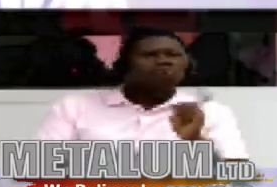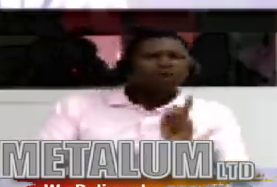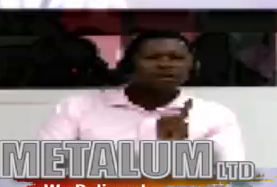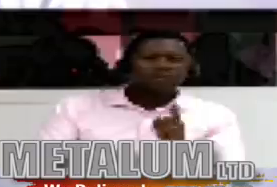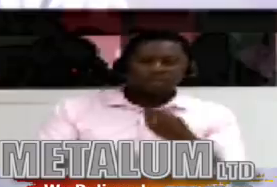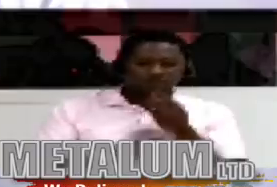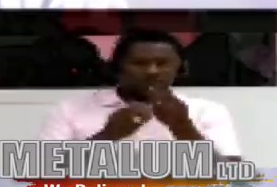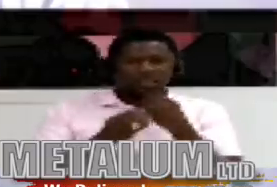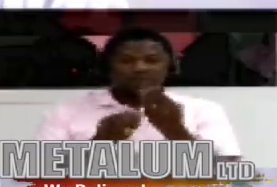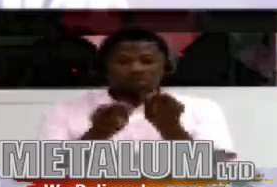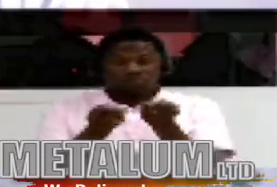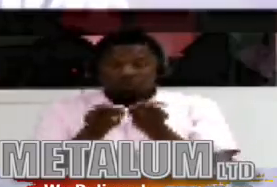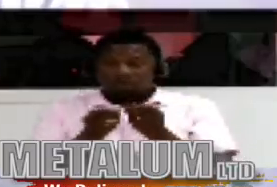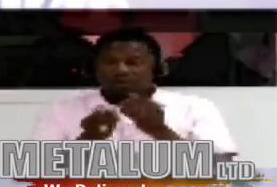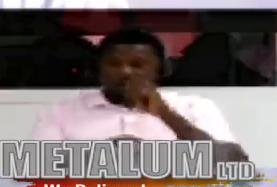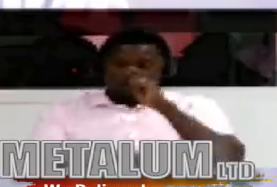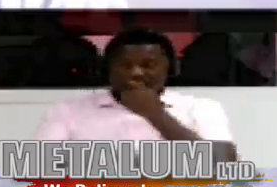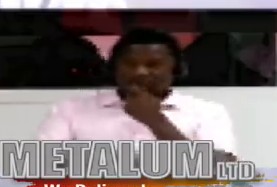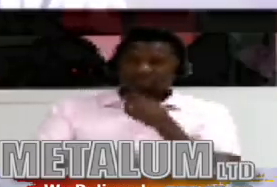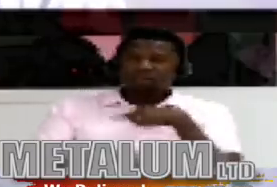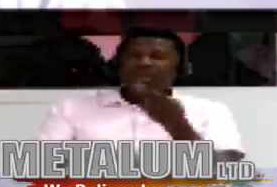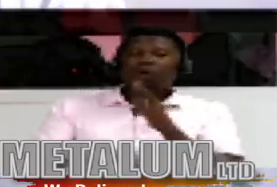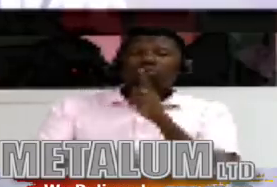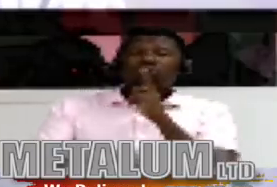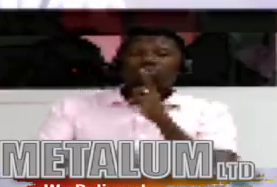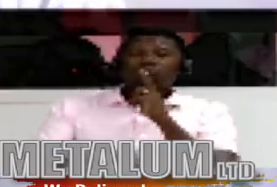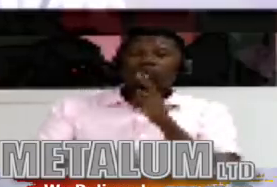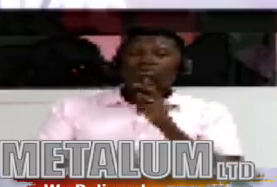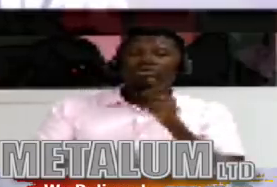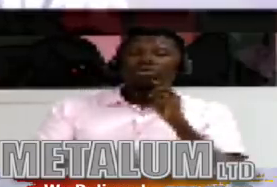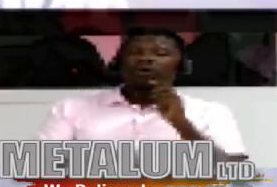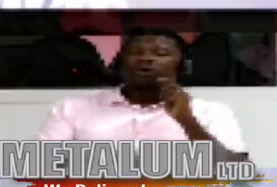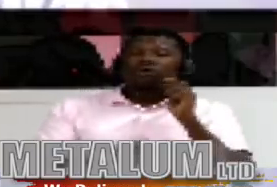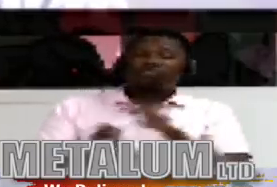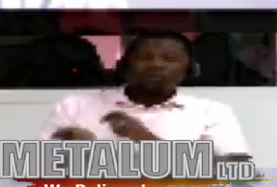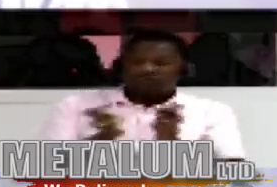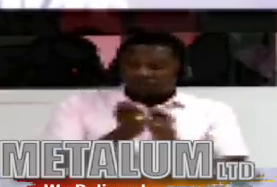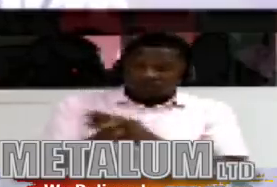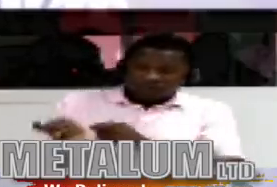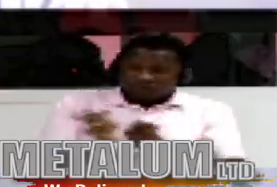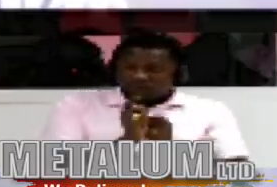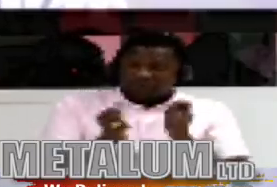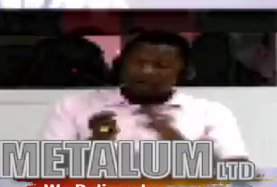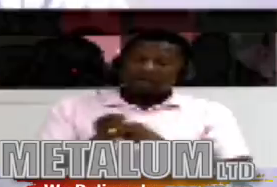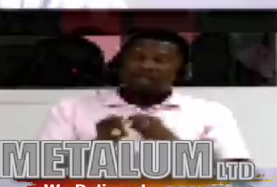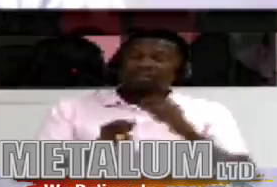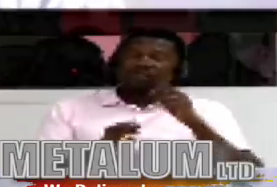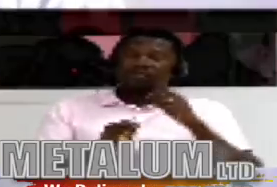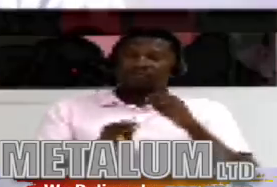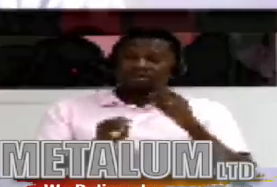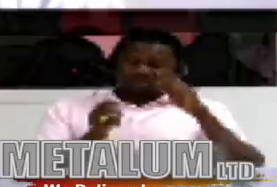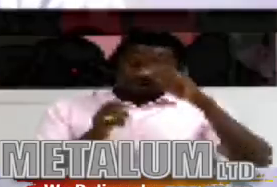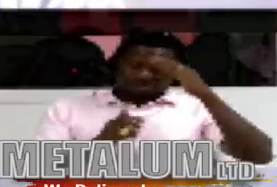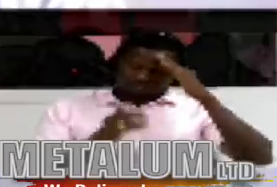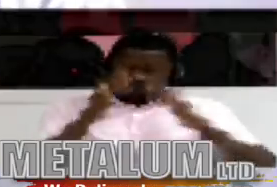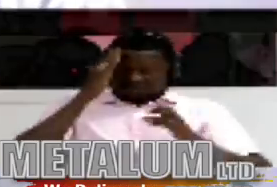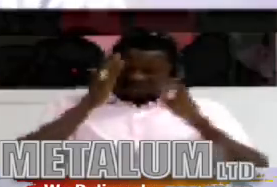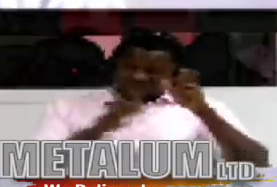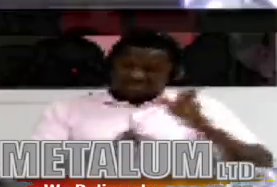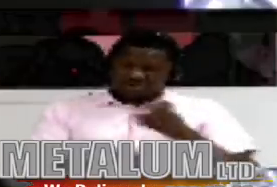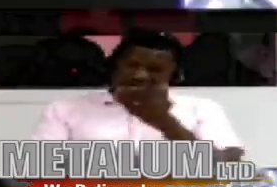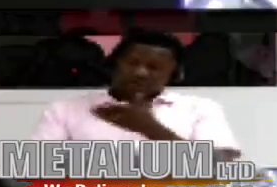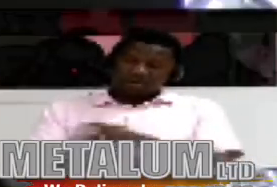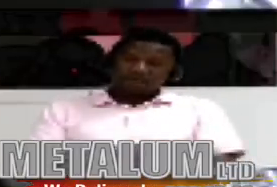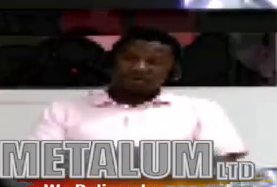student was killed by fire officials. Then I... Sorry, when you say by